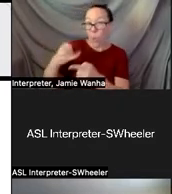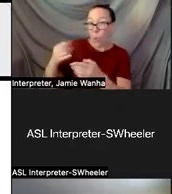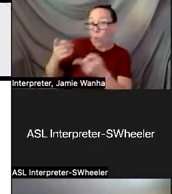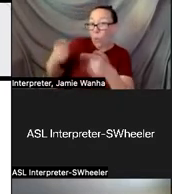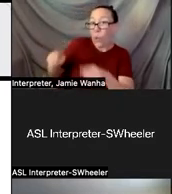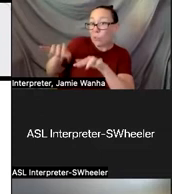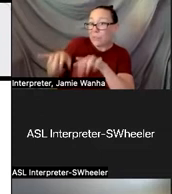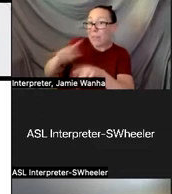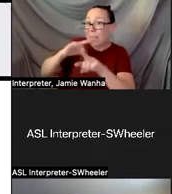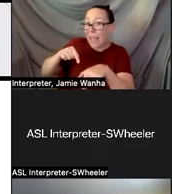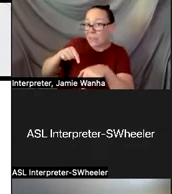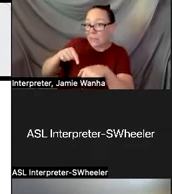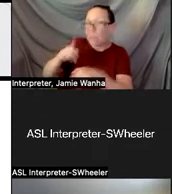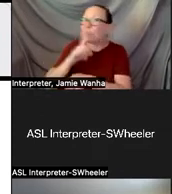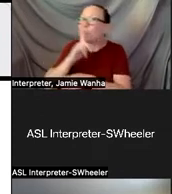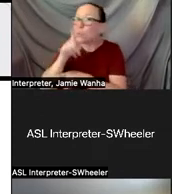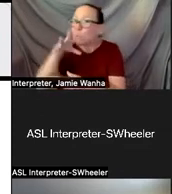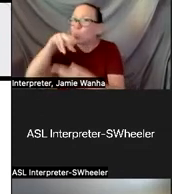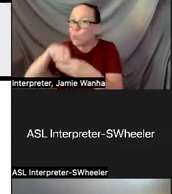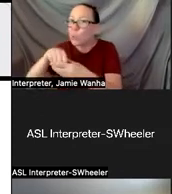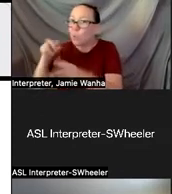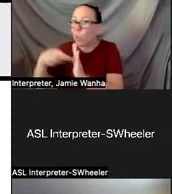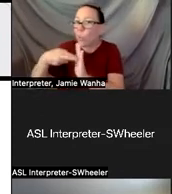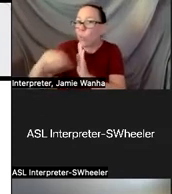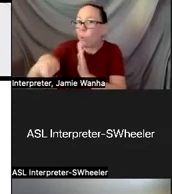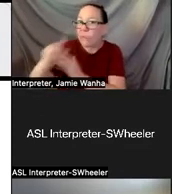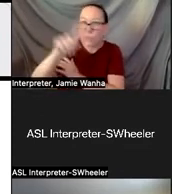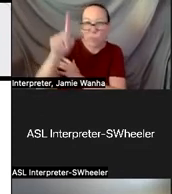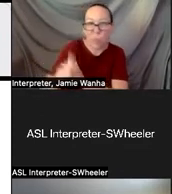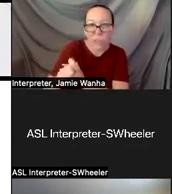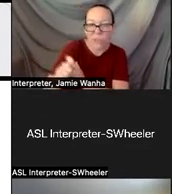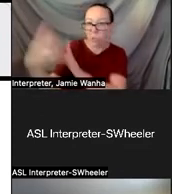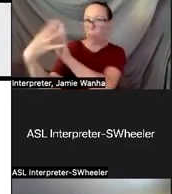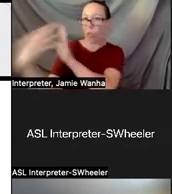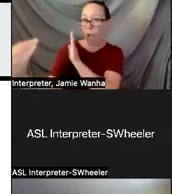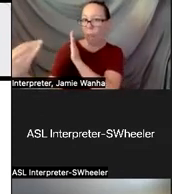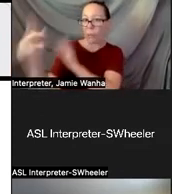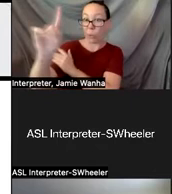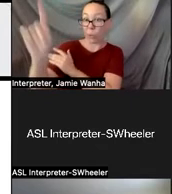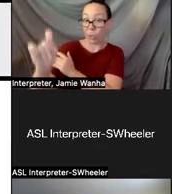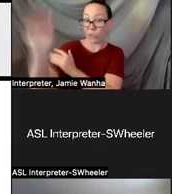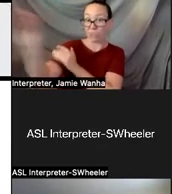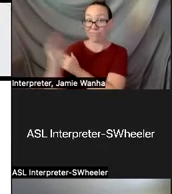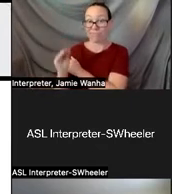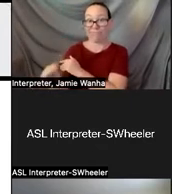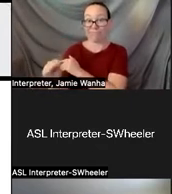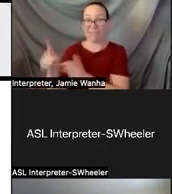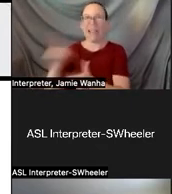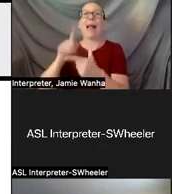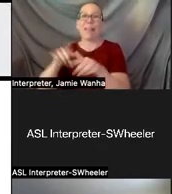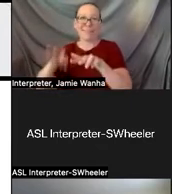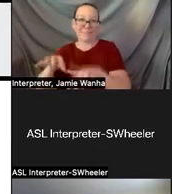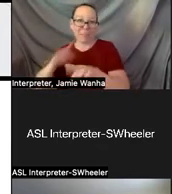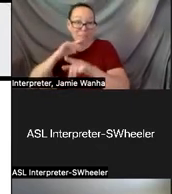can, if you move to the right of each question, there's three dots, you can copy the question and paste it and then your response. So thank